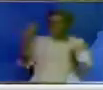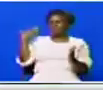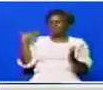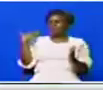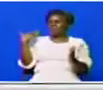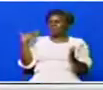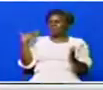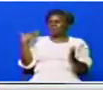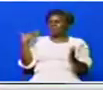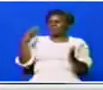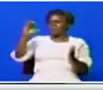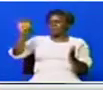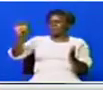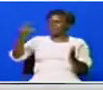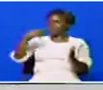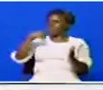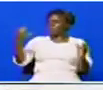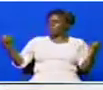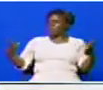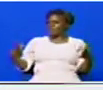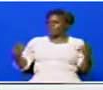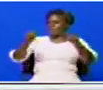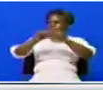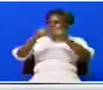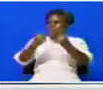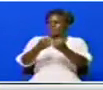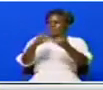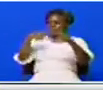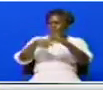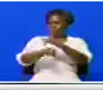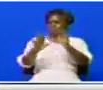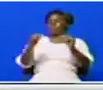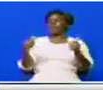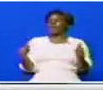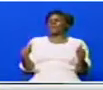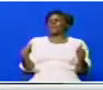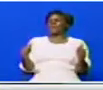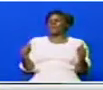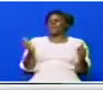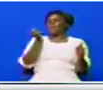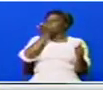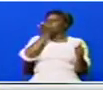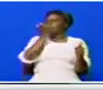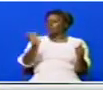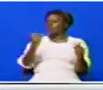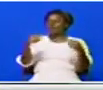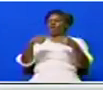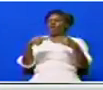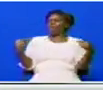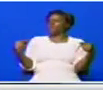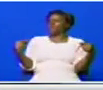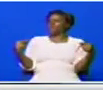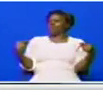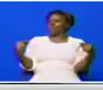day. And the CEO is very categorical, saying that the system has not been hacked into, dismissing completely what the opposition have been